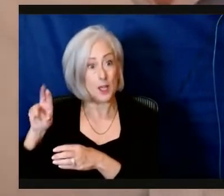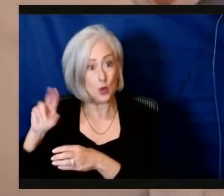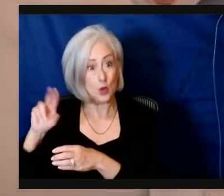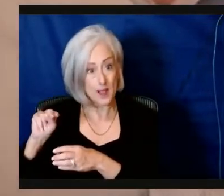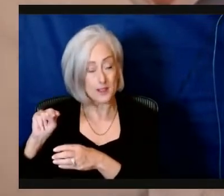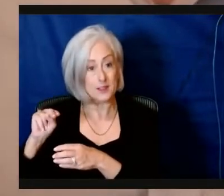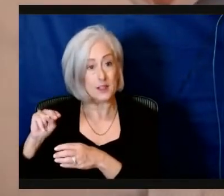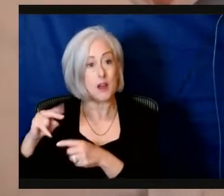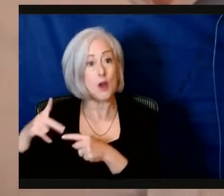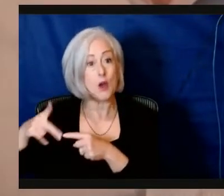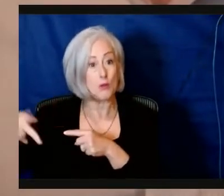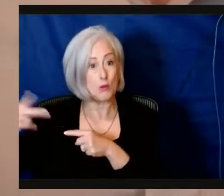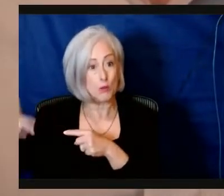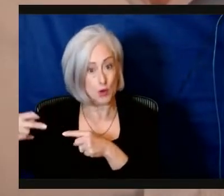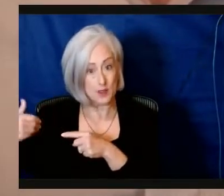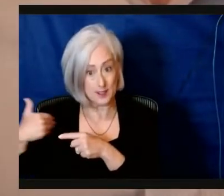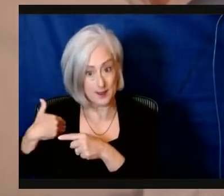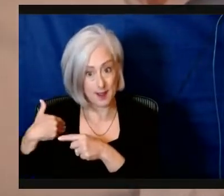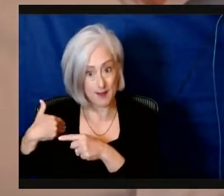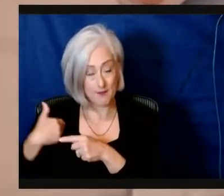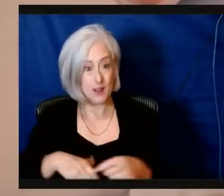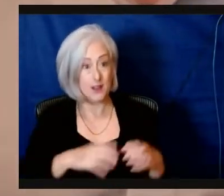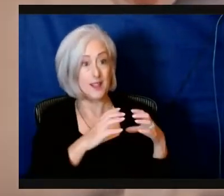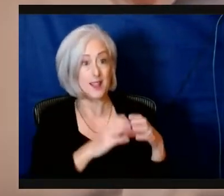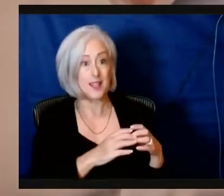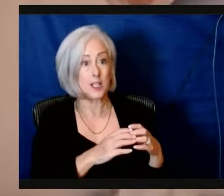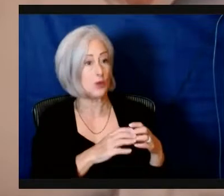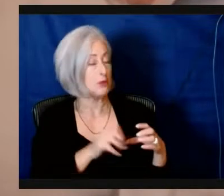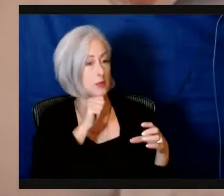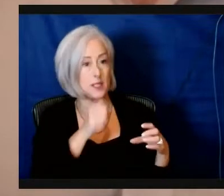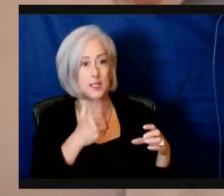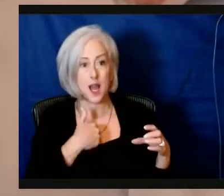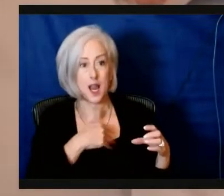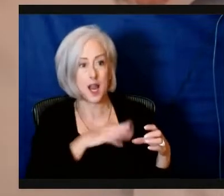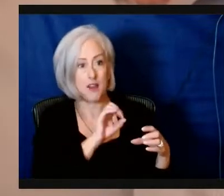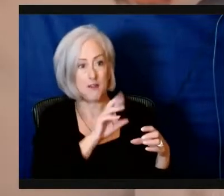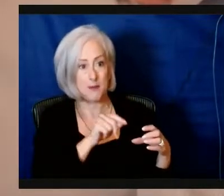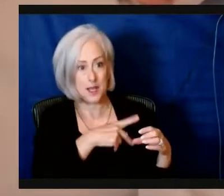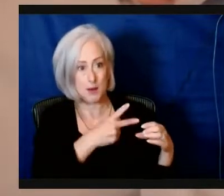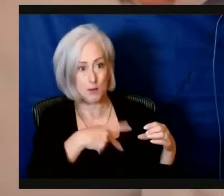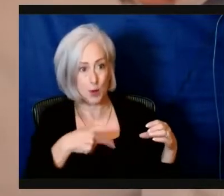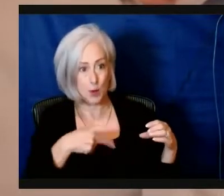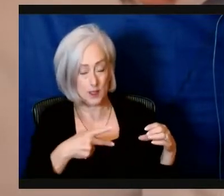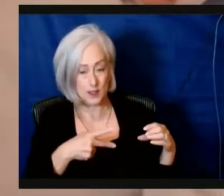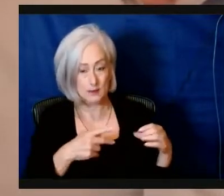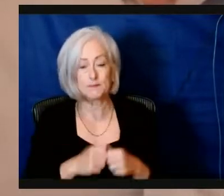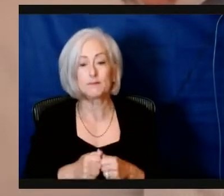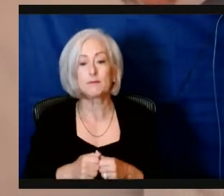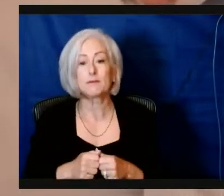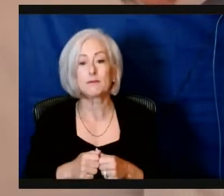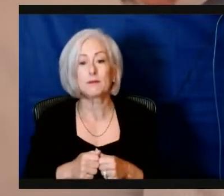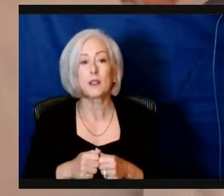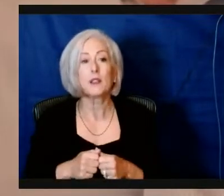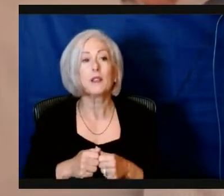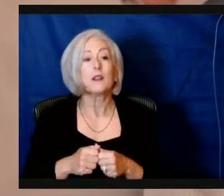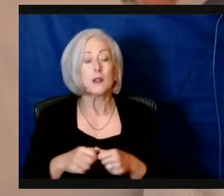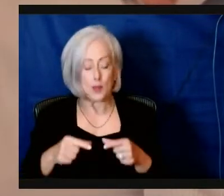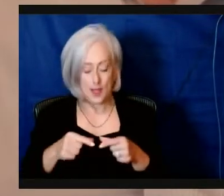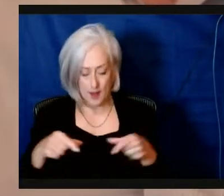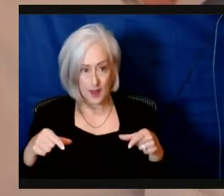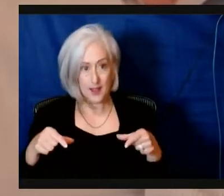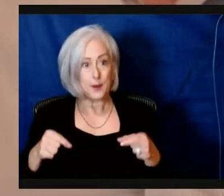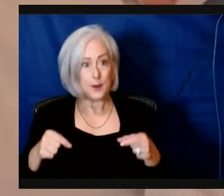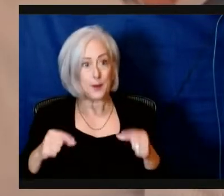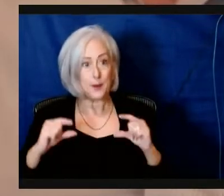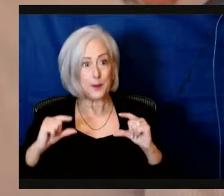but now is lacking the beta-arrestin protein. And they were sent on a microchip, so lab on a chip, that